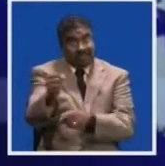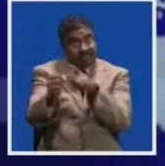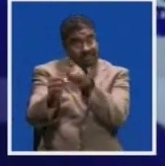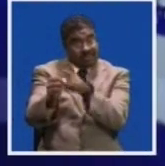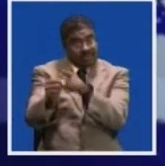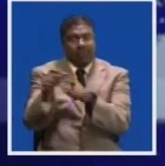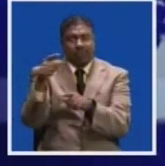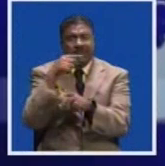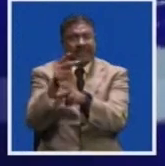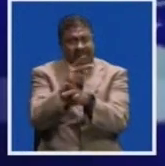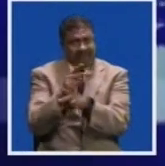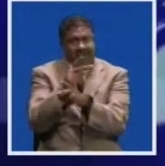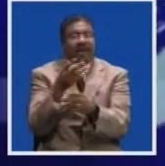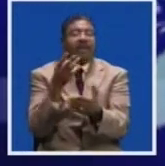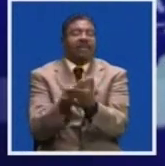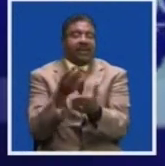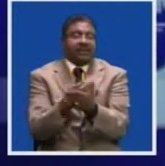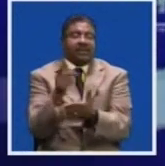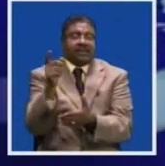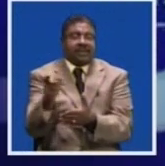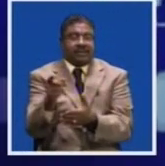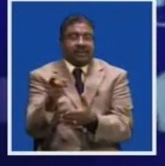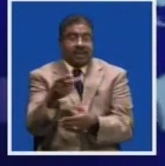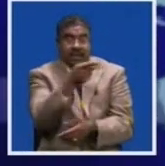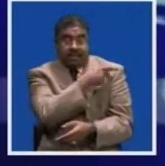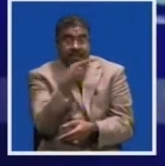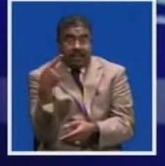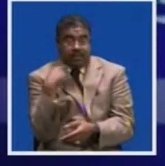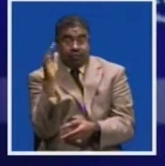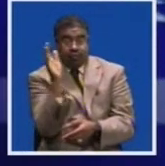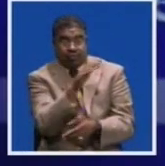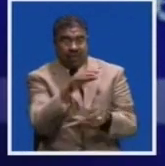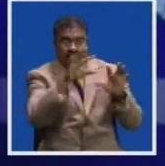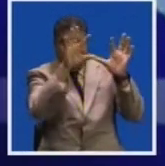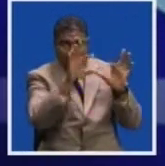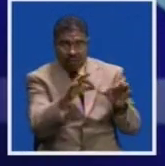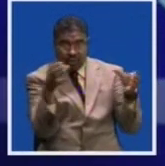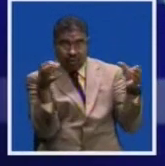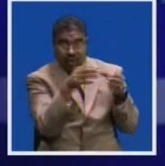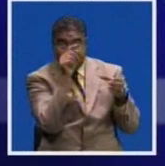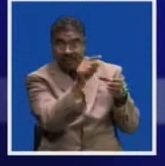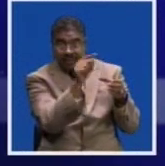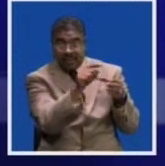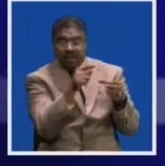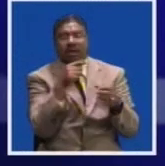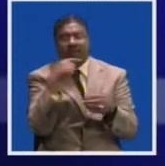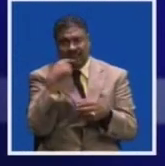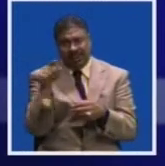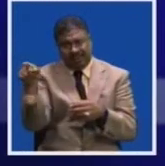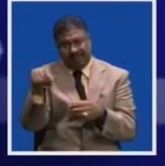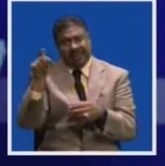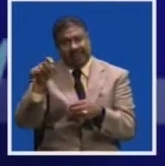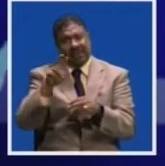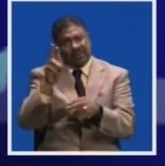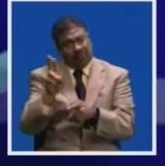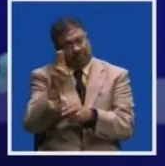says the Parliamentary Public Accounts Committee looks up to them to explain how public resources are being utilized. The head of state